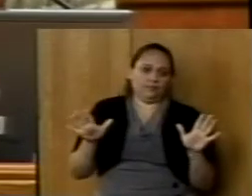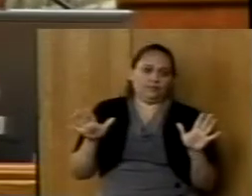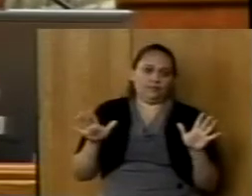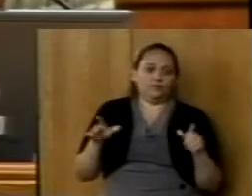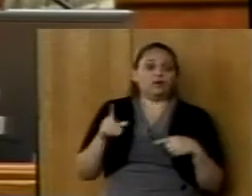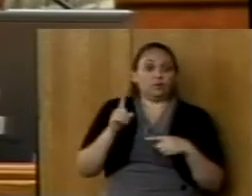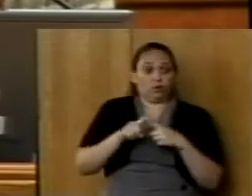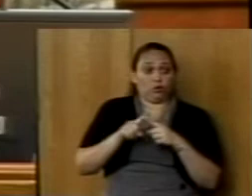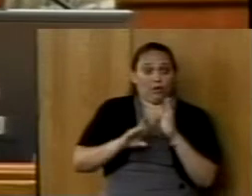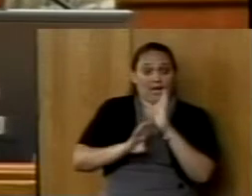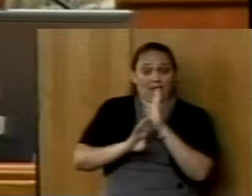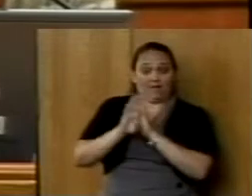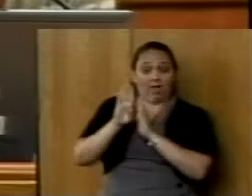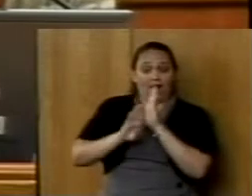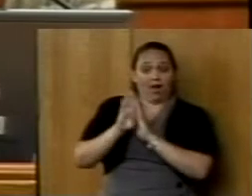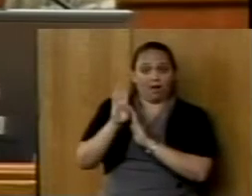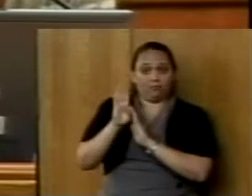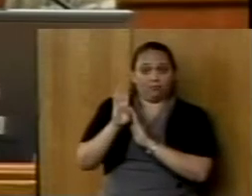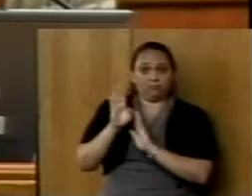to develop your